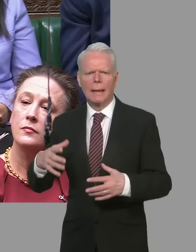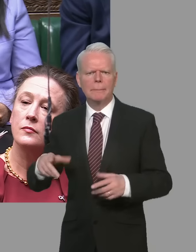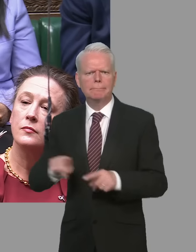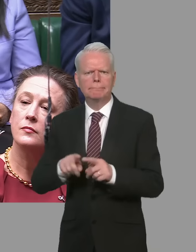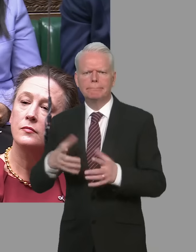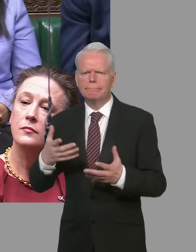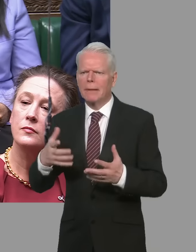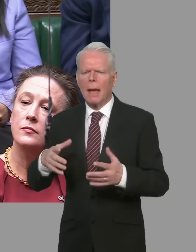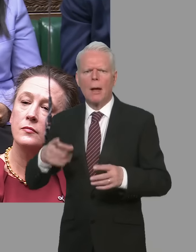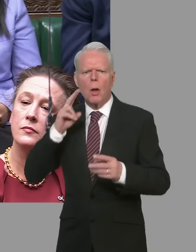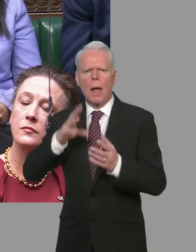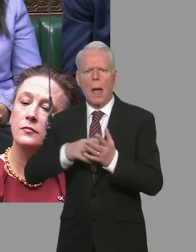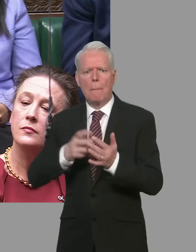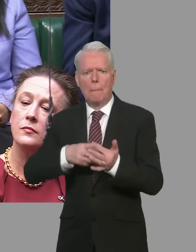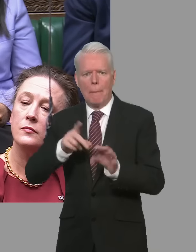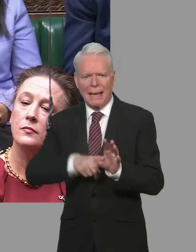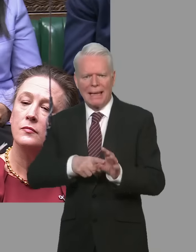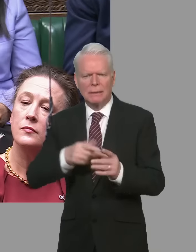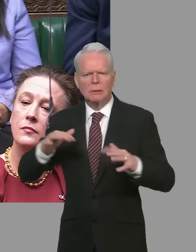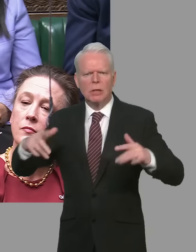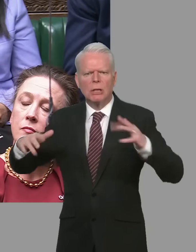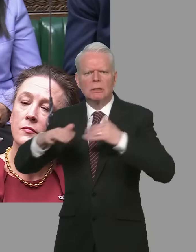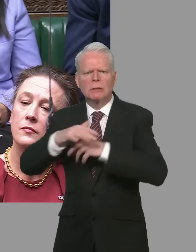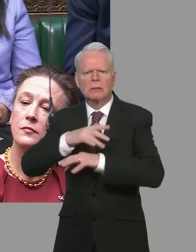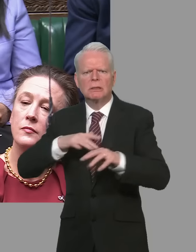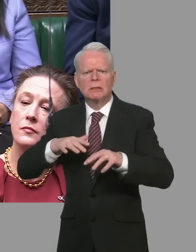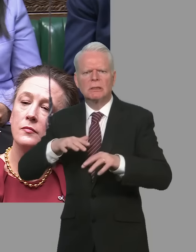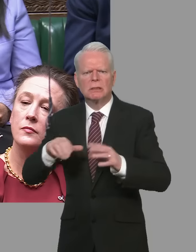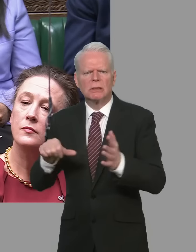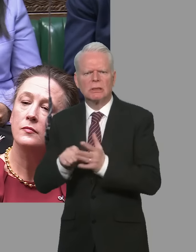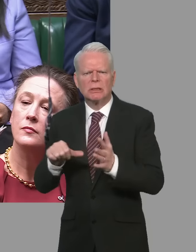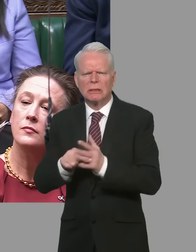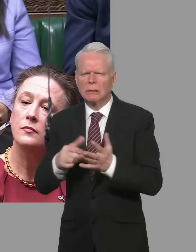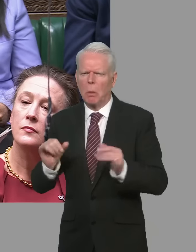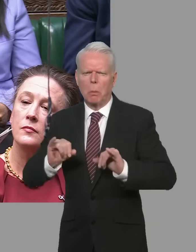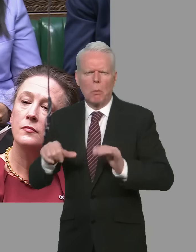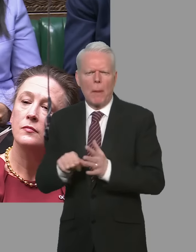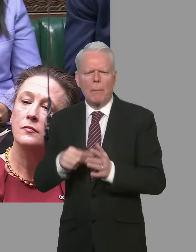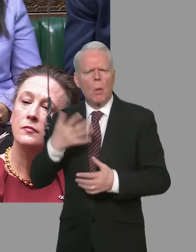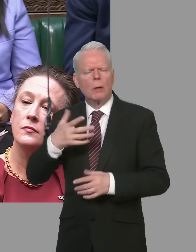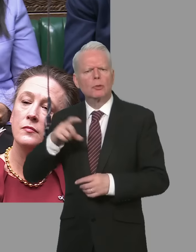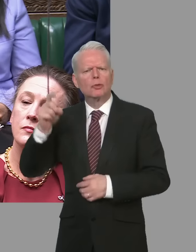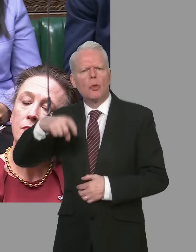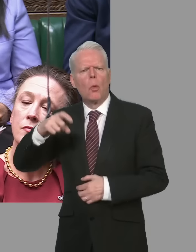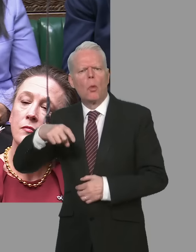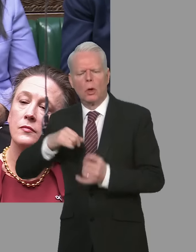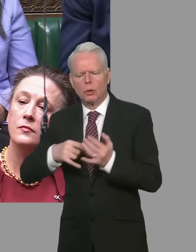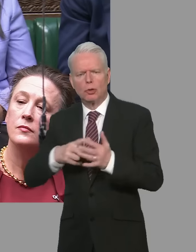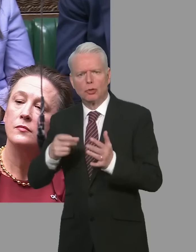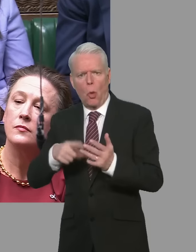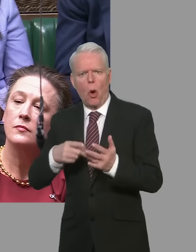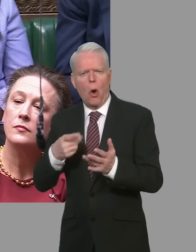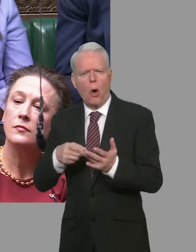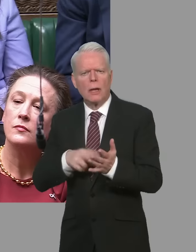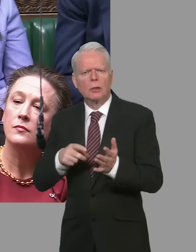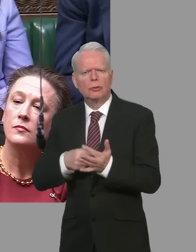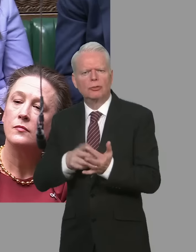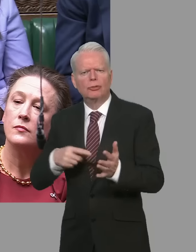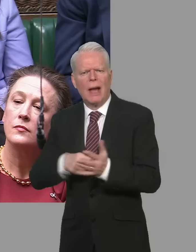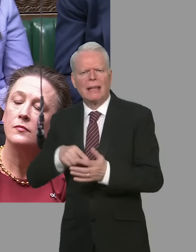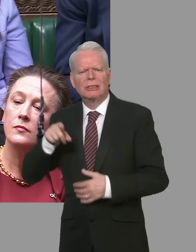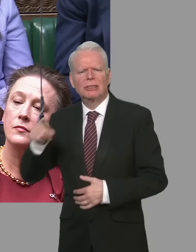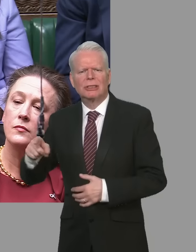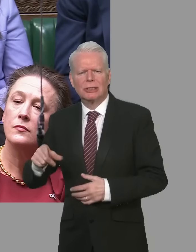joined-up working between local services, including mental health and housing. I am now setting up a task force to address these gaps and to learn